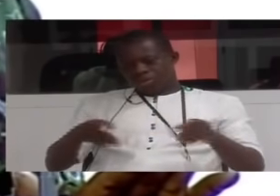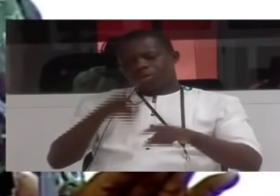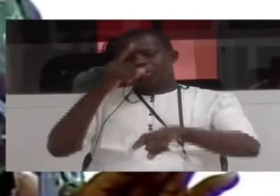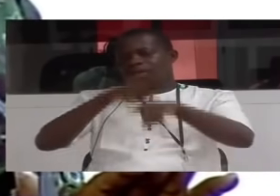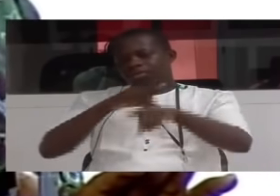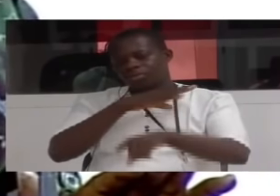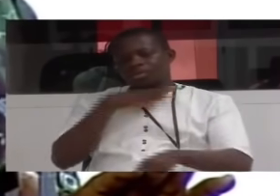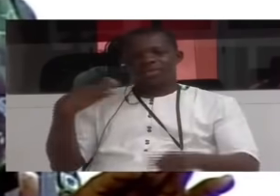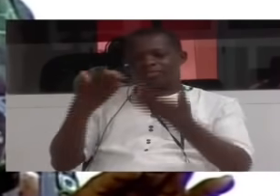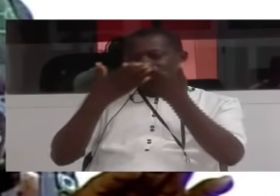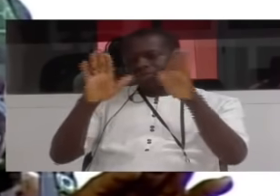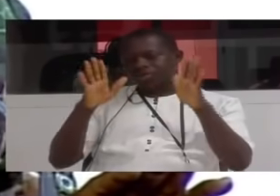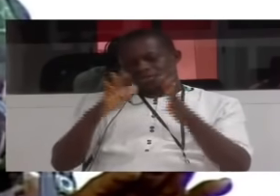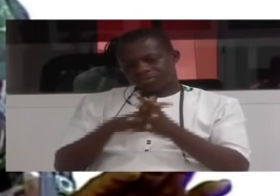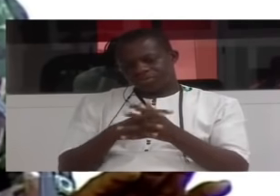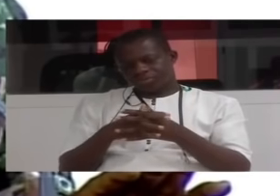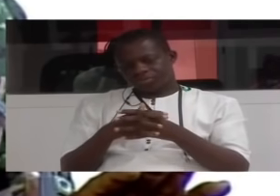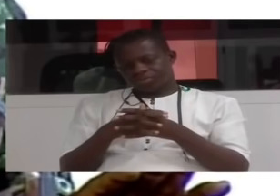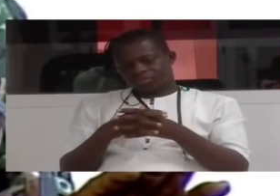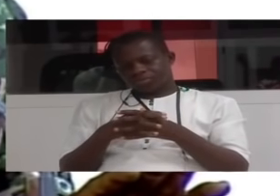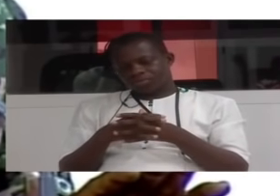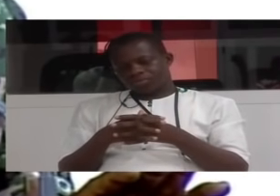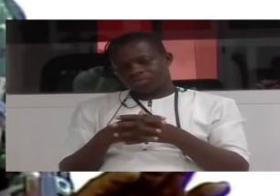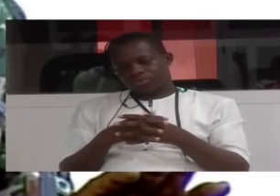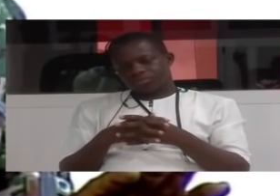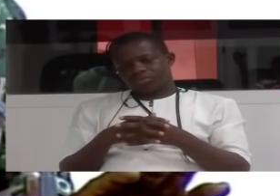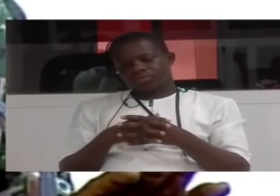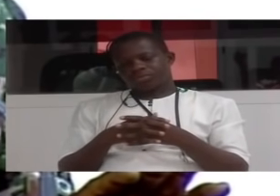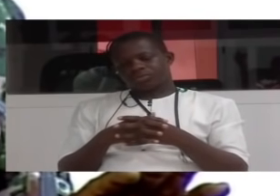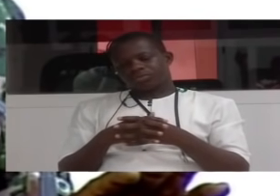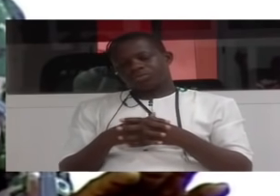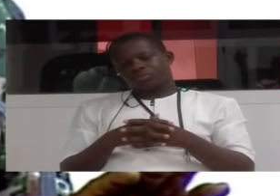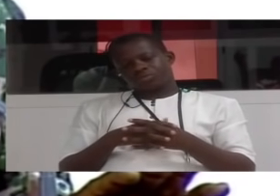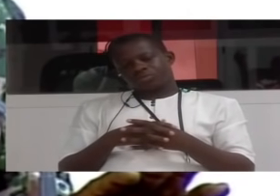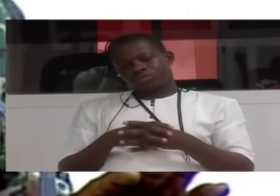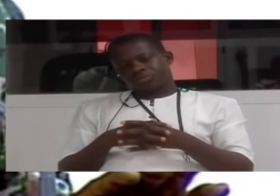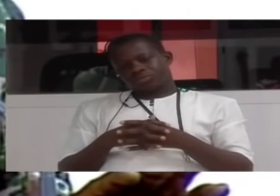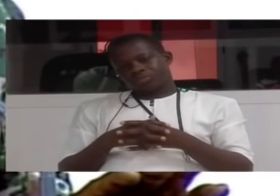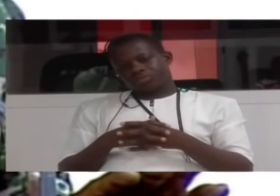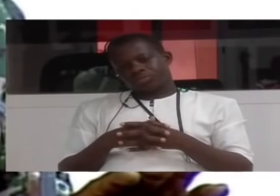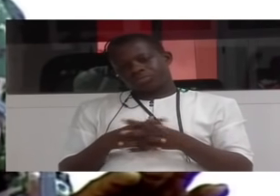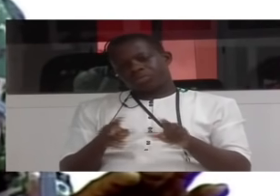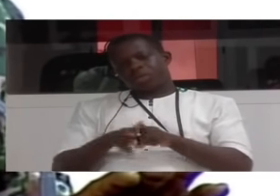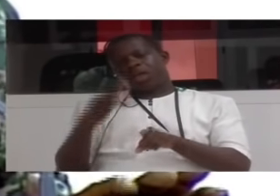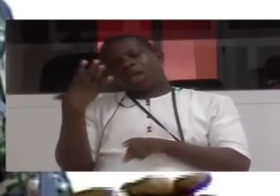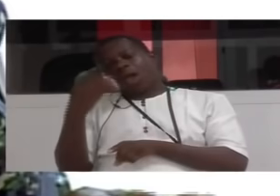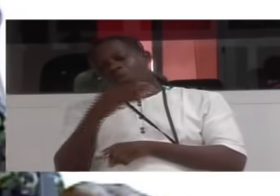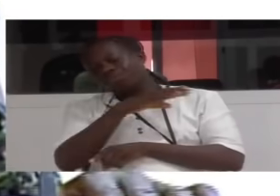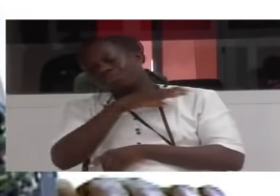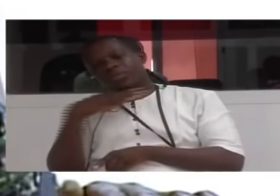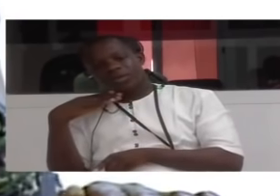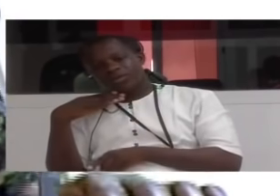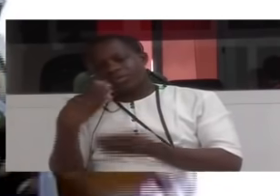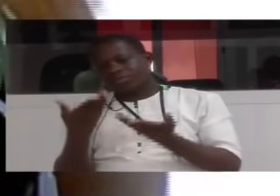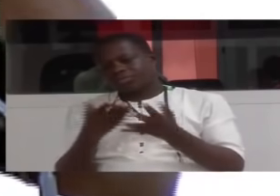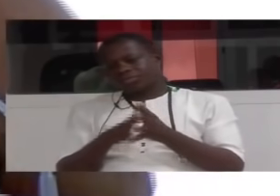sandwiched these individuals whom I cannot recall now, but at that time they had already killed them. How were they killed? Naka lañ